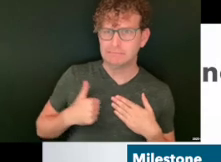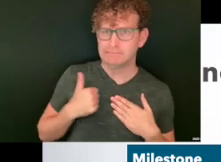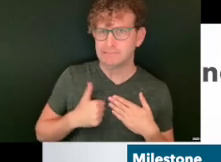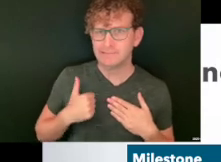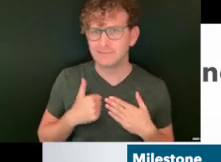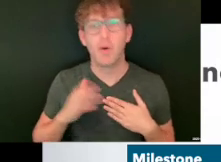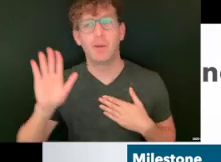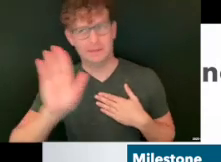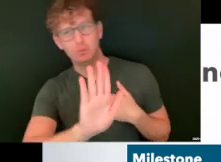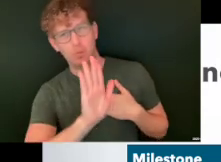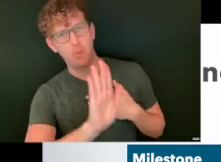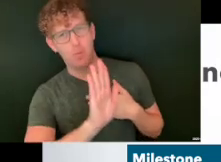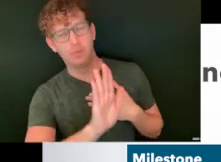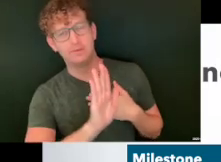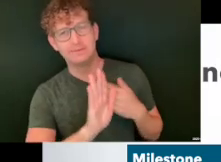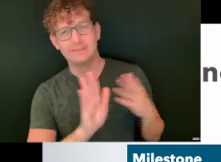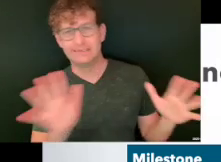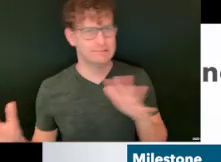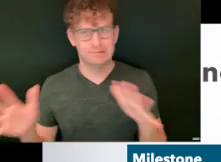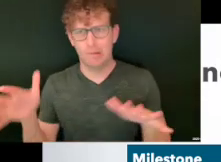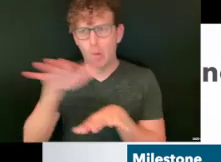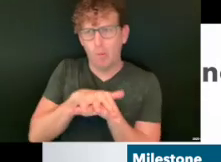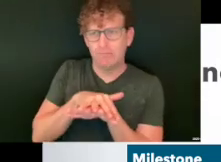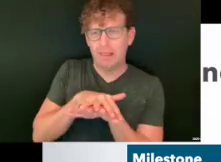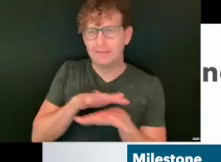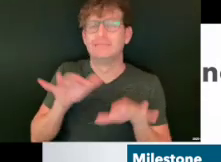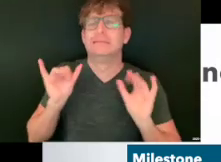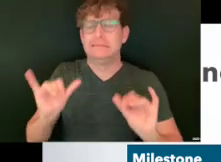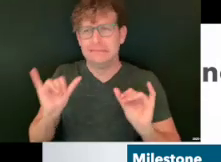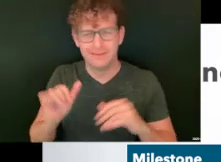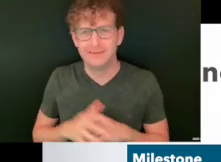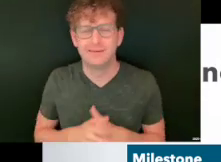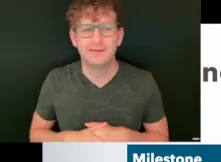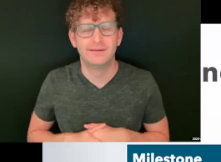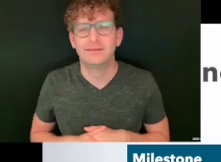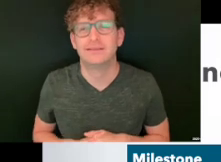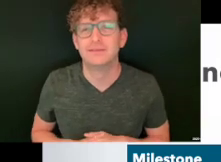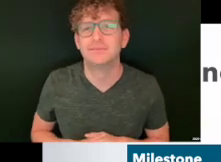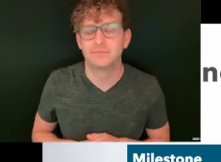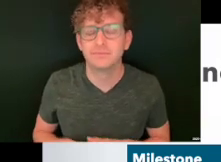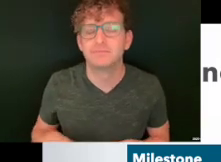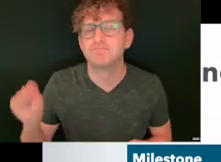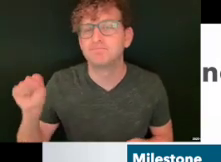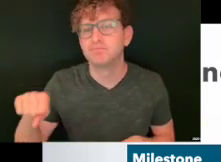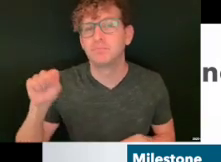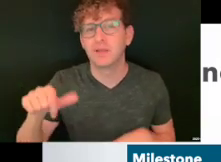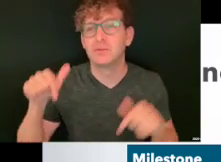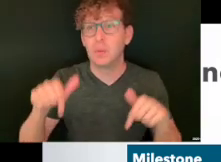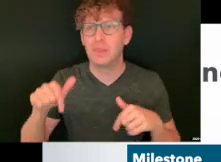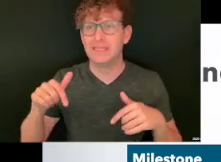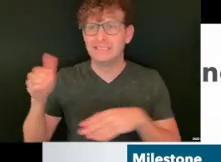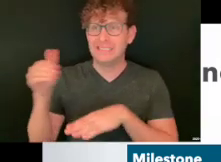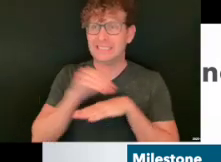November because we have the board meeting to present the proposed funding plan.